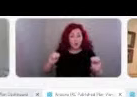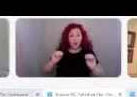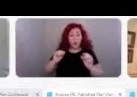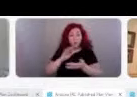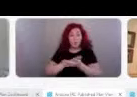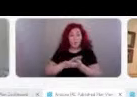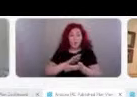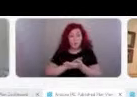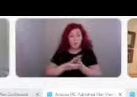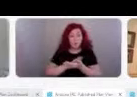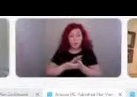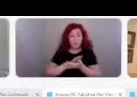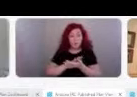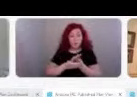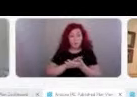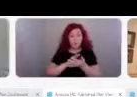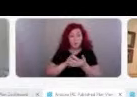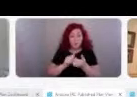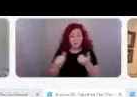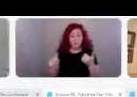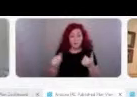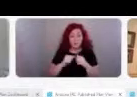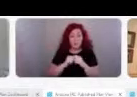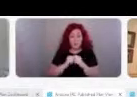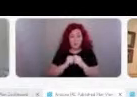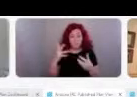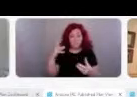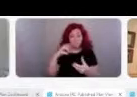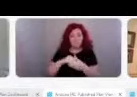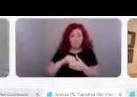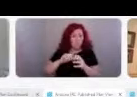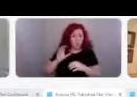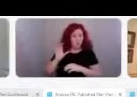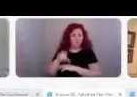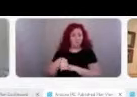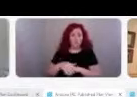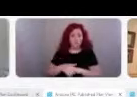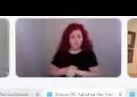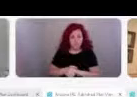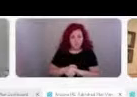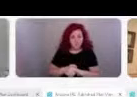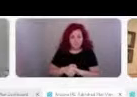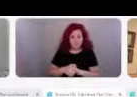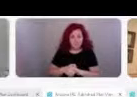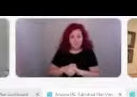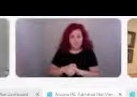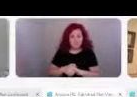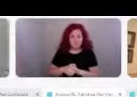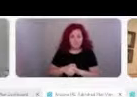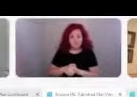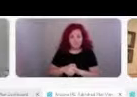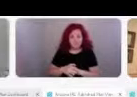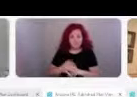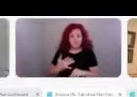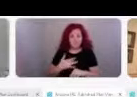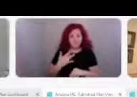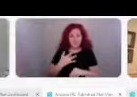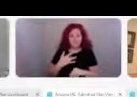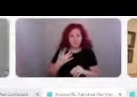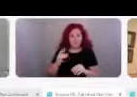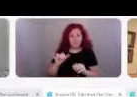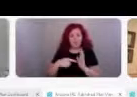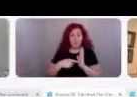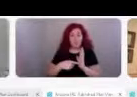district being implemented for enforce um and i feel that representatives needed to